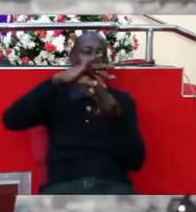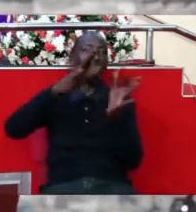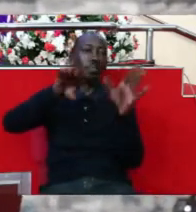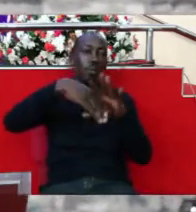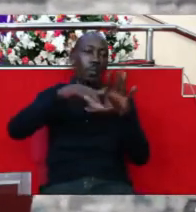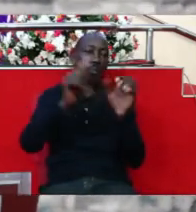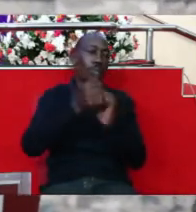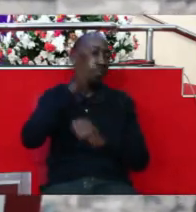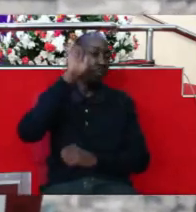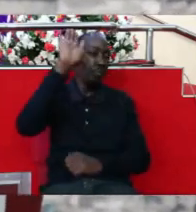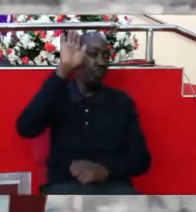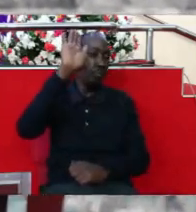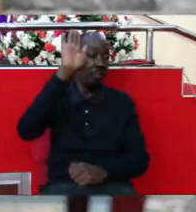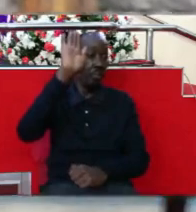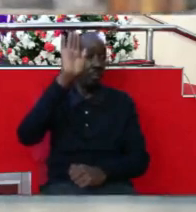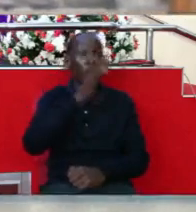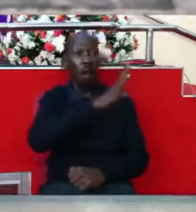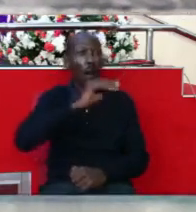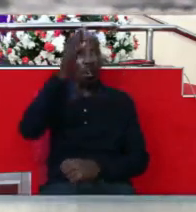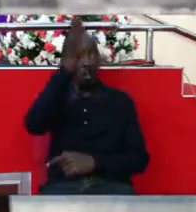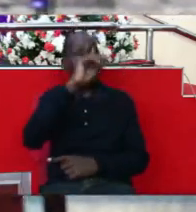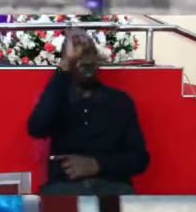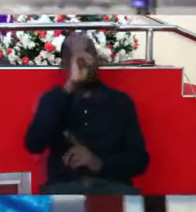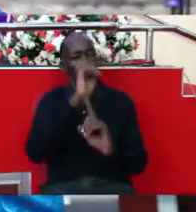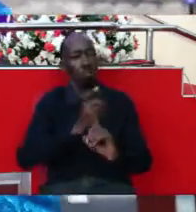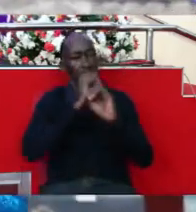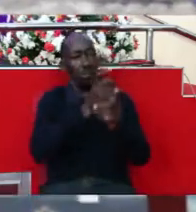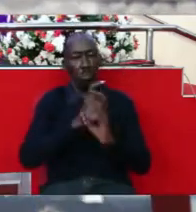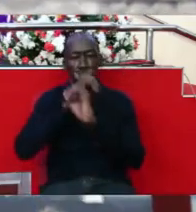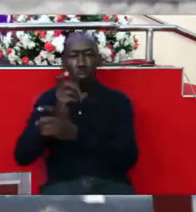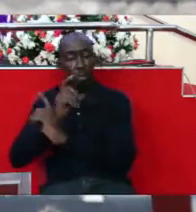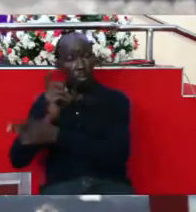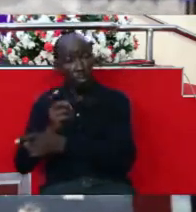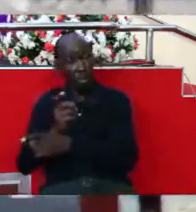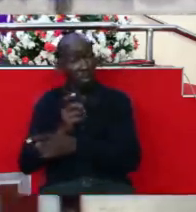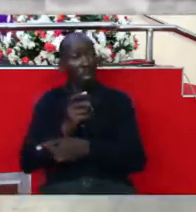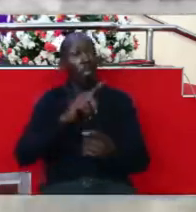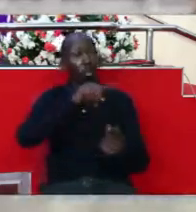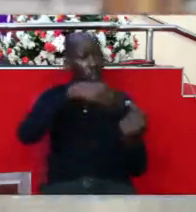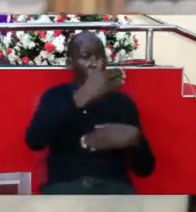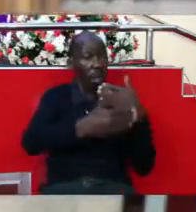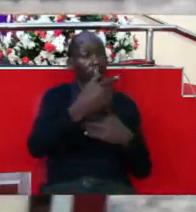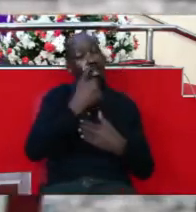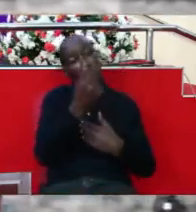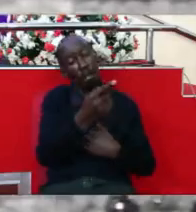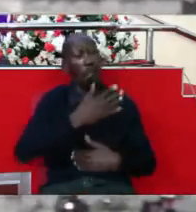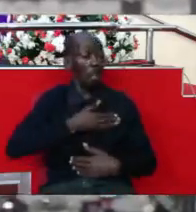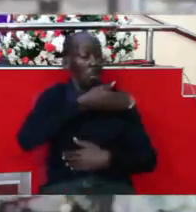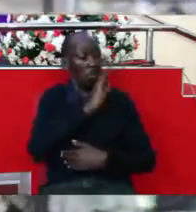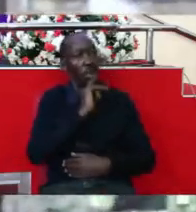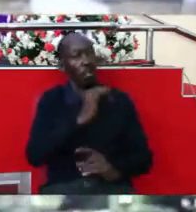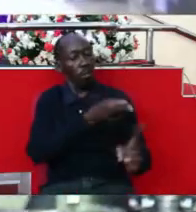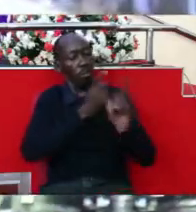Mungu anataka ni wewe ukue. And that our God is a rewarder. Na Mungu wetu anawatunukia watu. Turn to your neighbor and tell him, my God is a